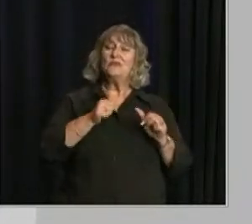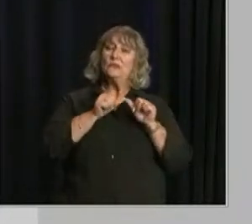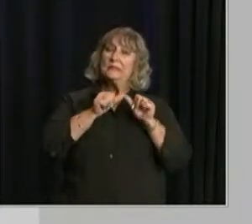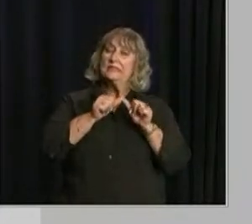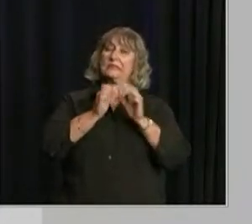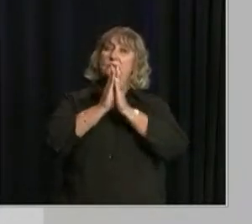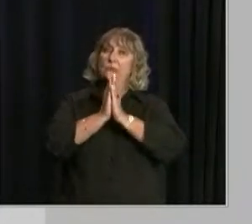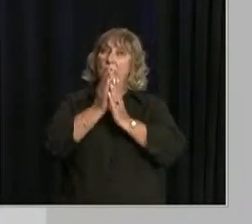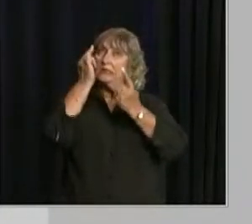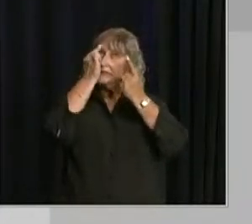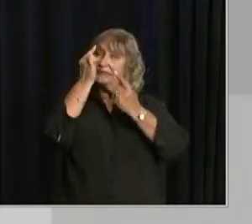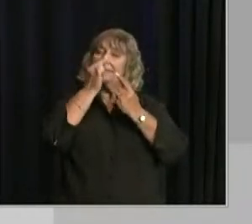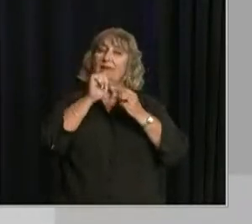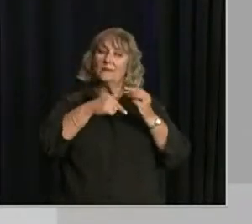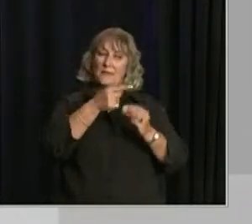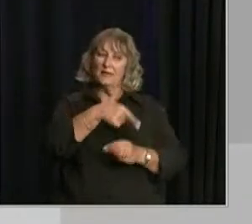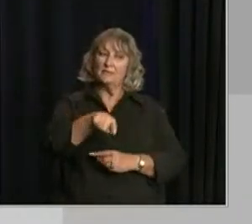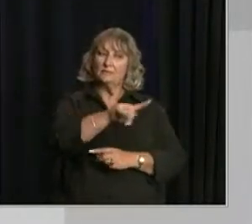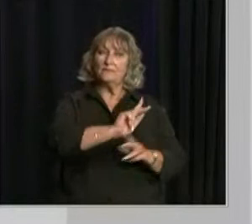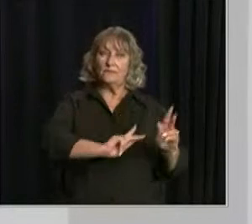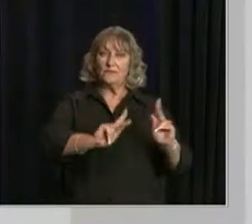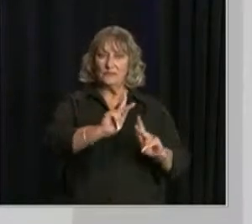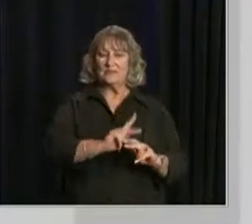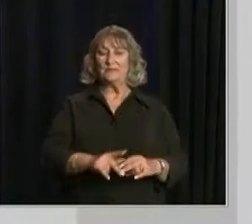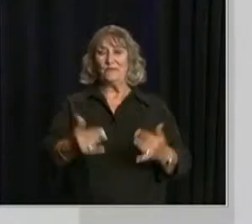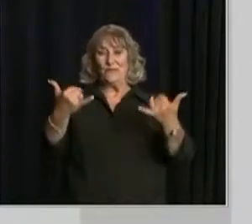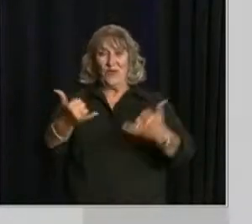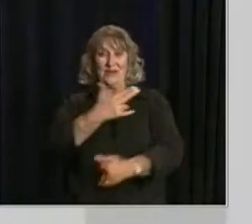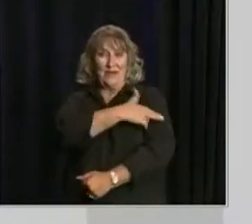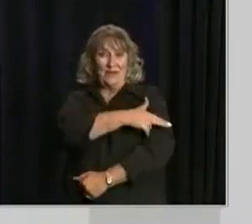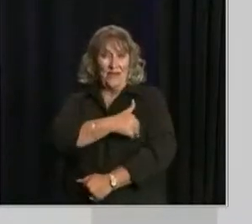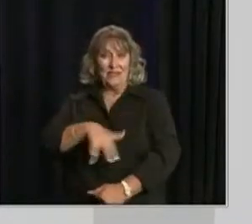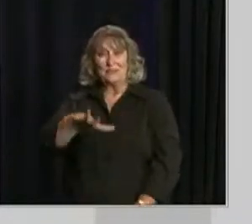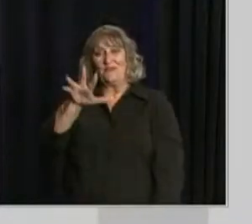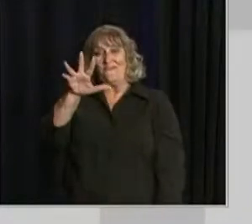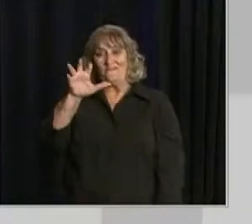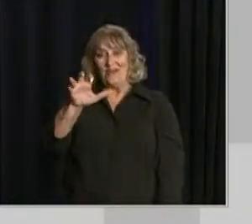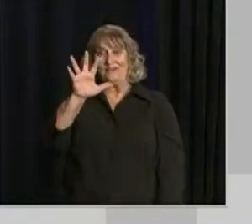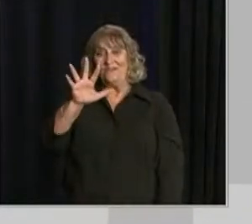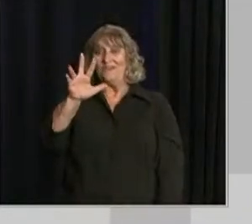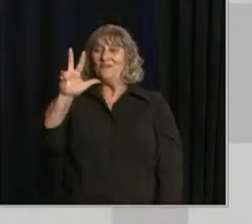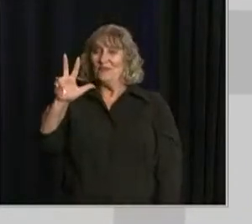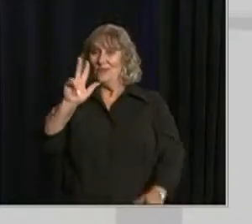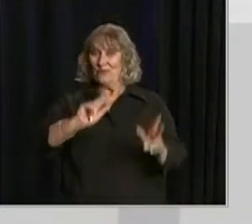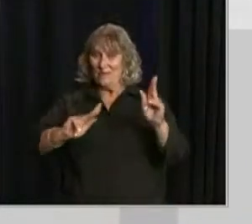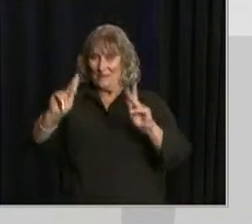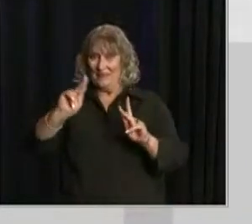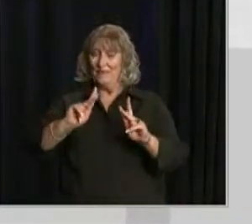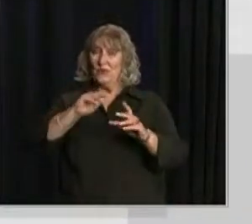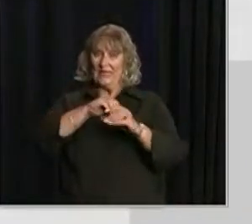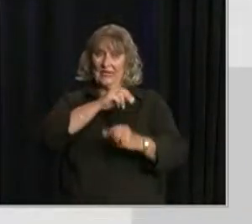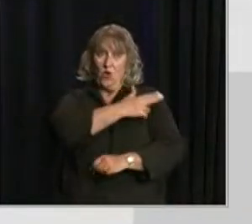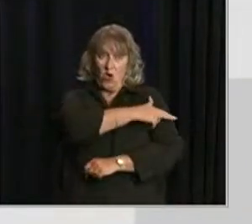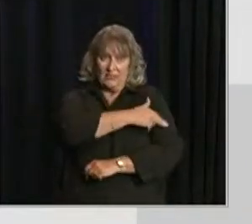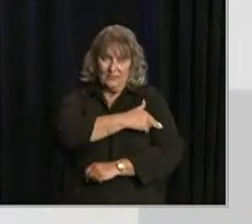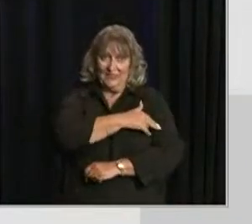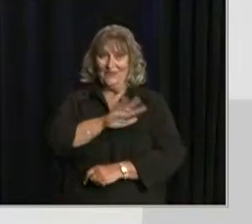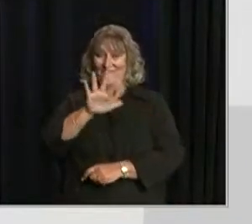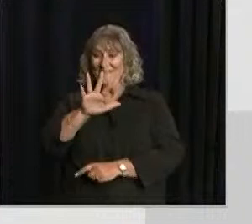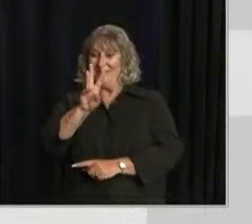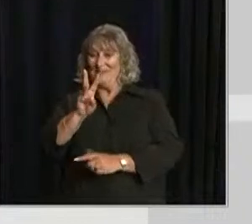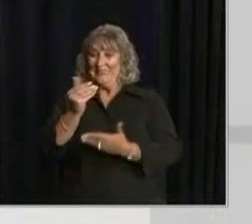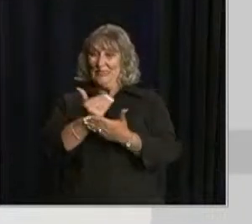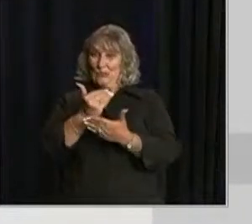your prayers. Over in our hospitals tonight, there are 553 patients with COVID-19. There were 56 new